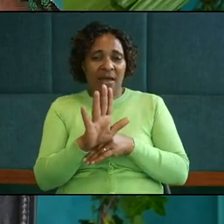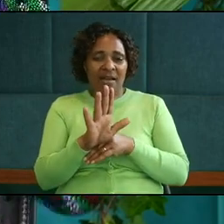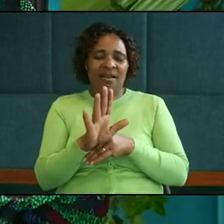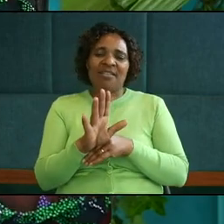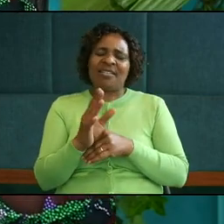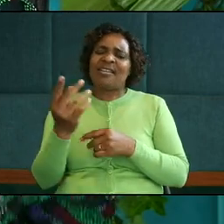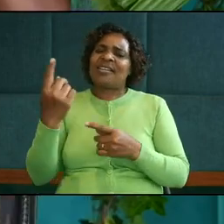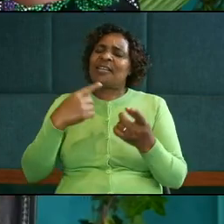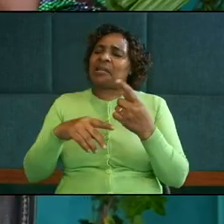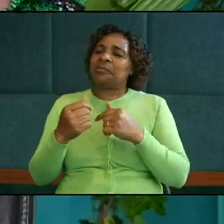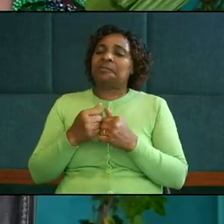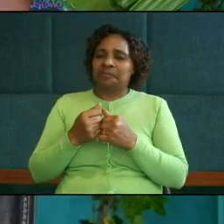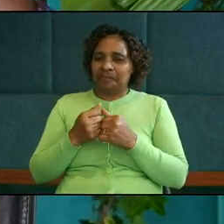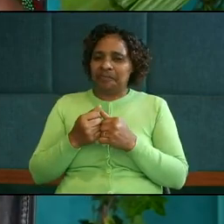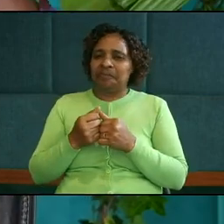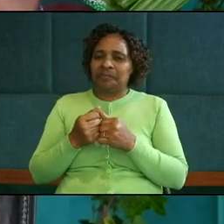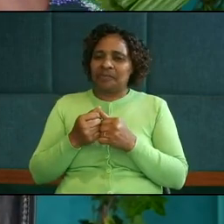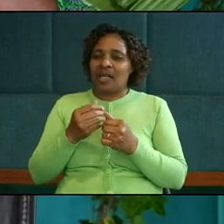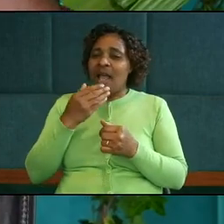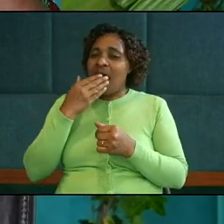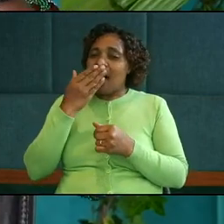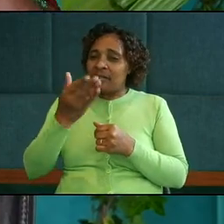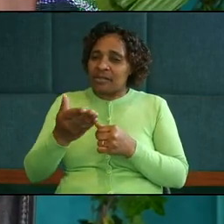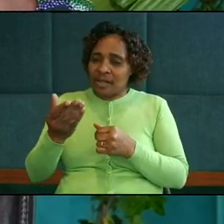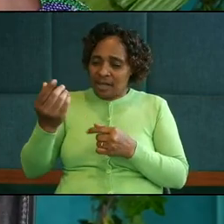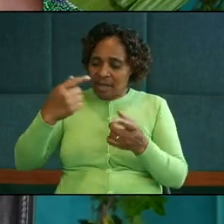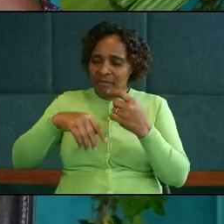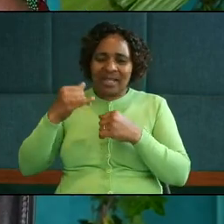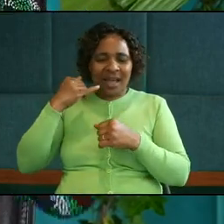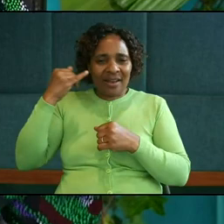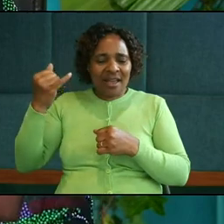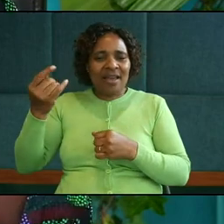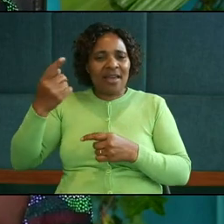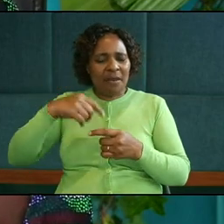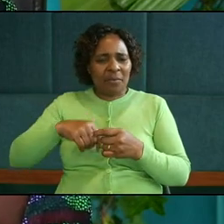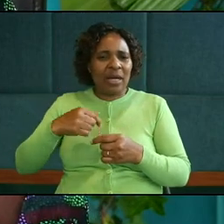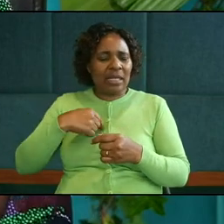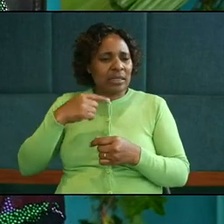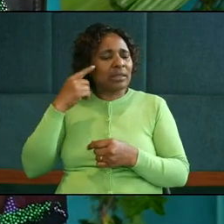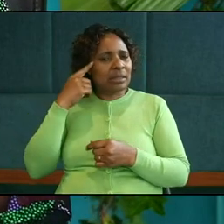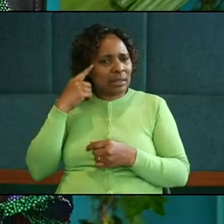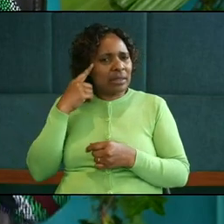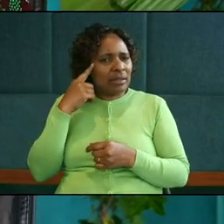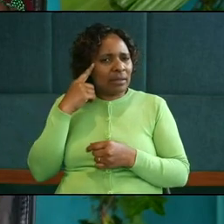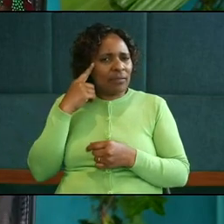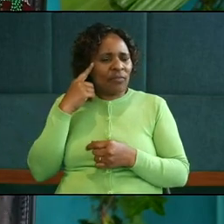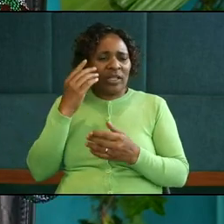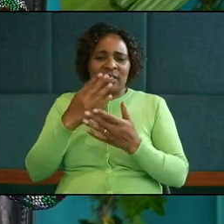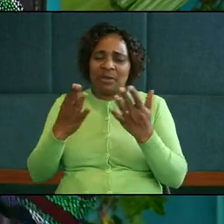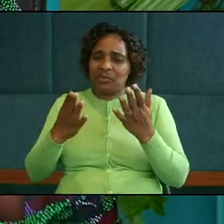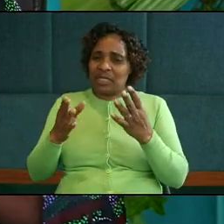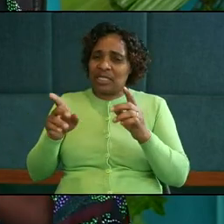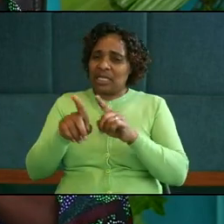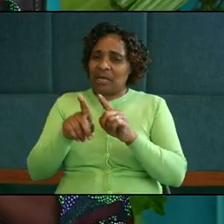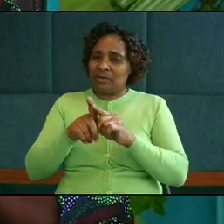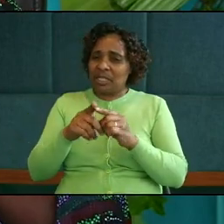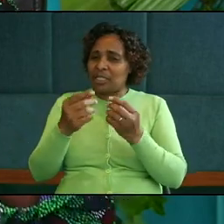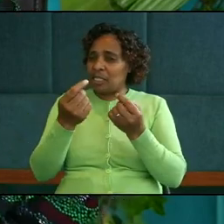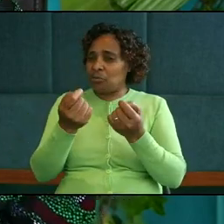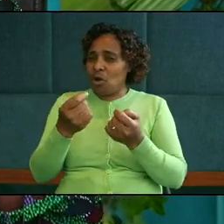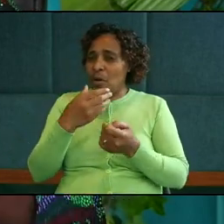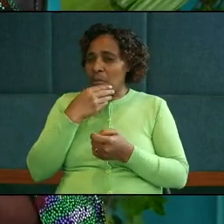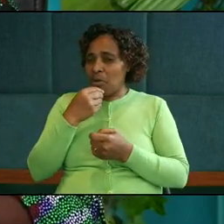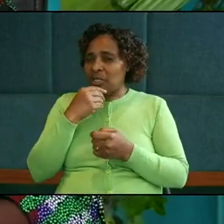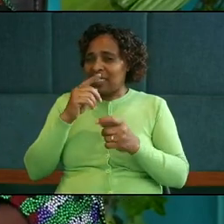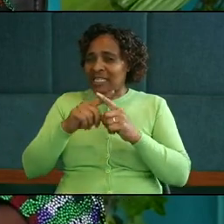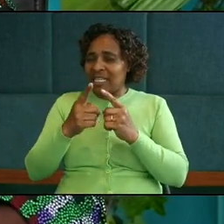it just came to me. I was praying and the answer came to me and the idea came to me and I had a voice. I think the same thing with Elijah, like he had a still small voice. And